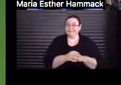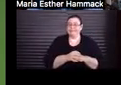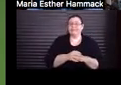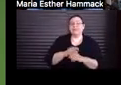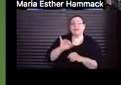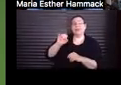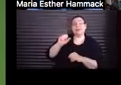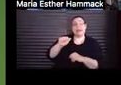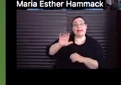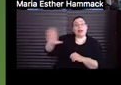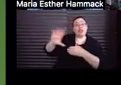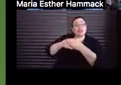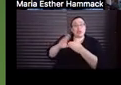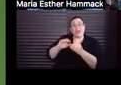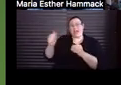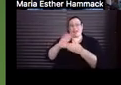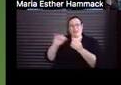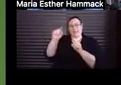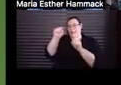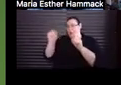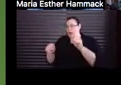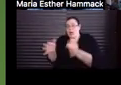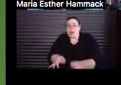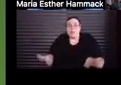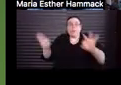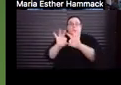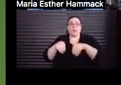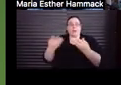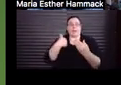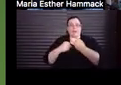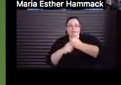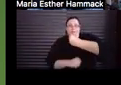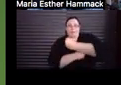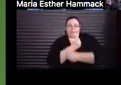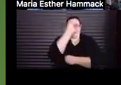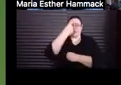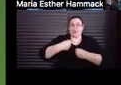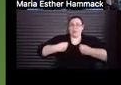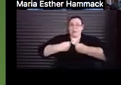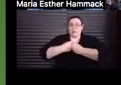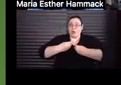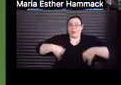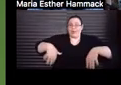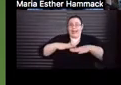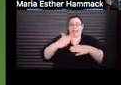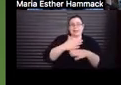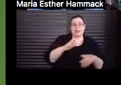Isabella's are foundational to our knowledge and understanding of the U.S.-Mexico borderlands, but